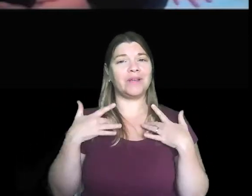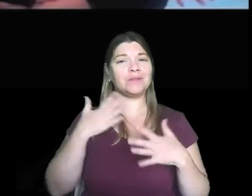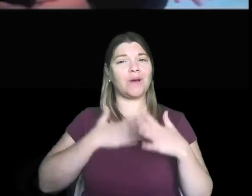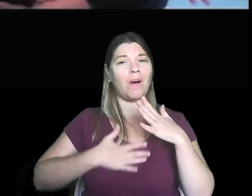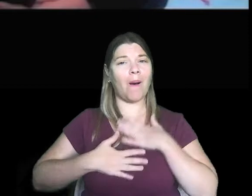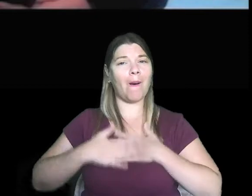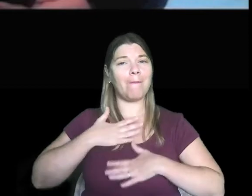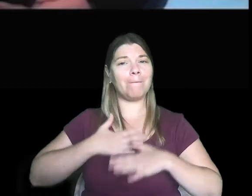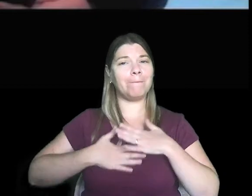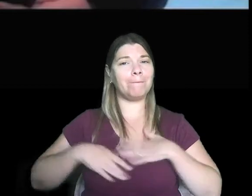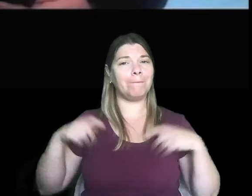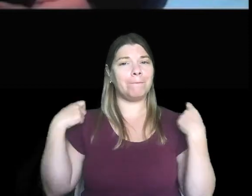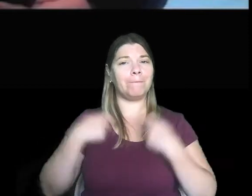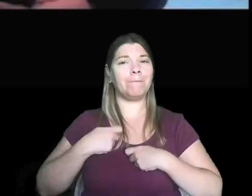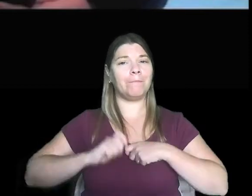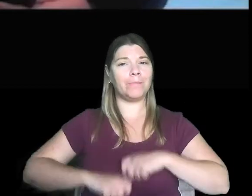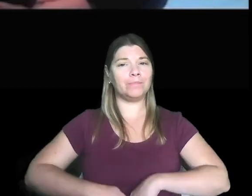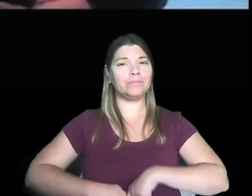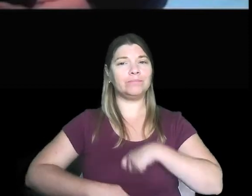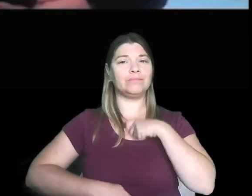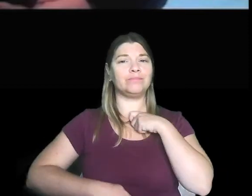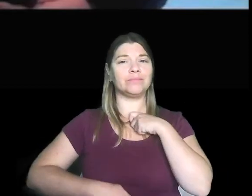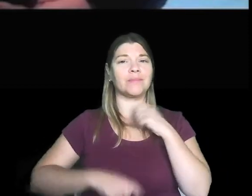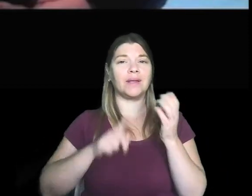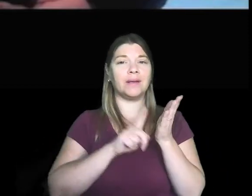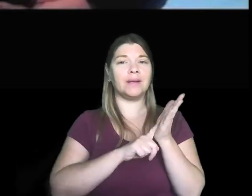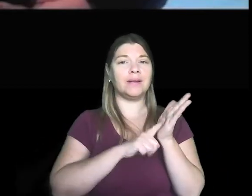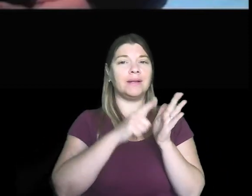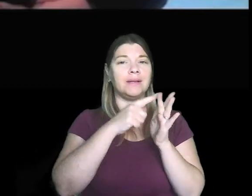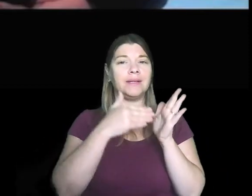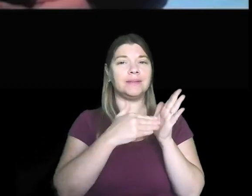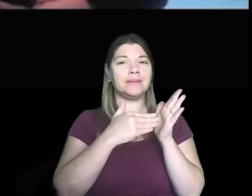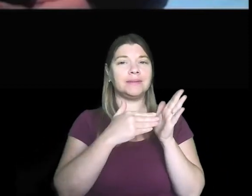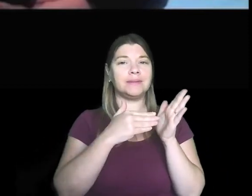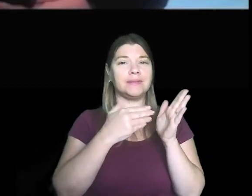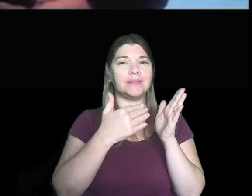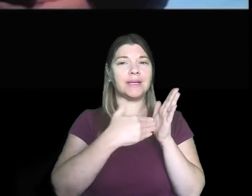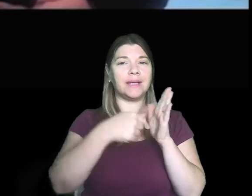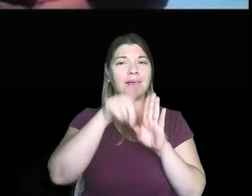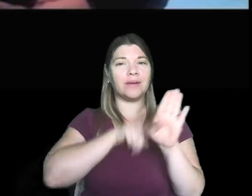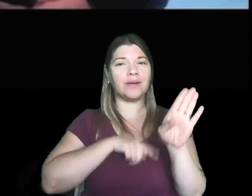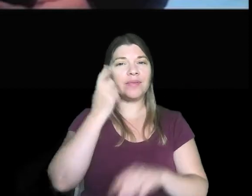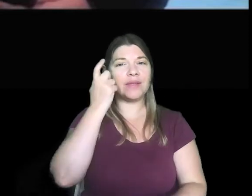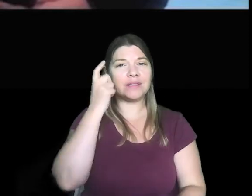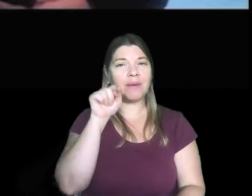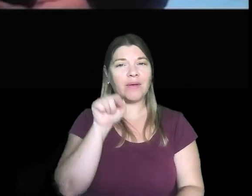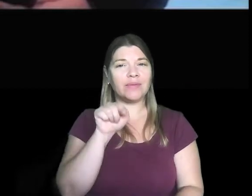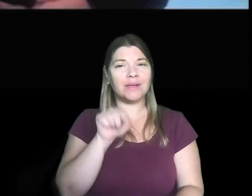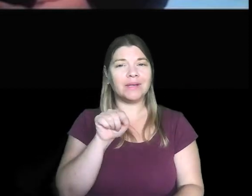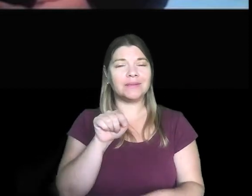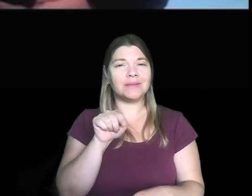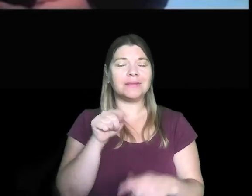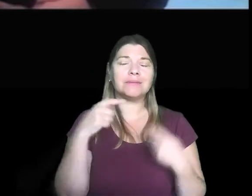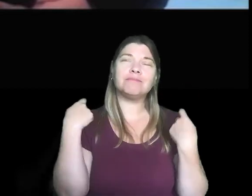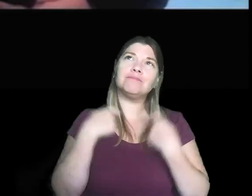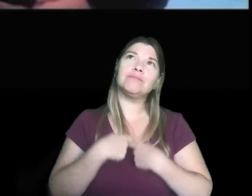skin. When she thinks of this, the sensation she experiences is warmth in her